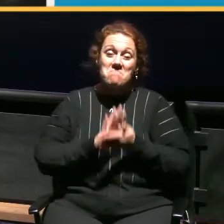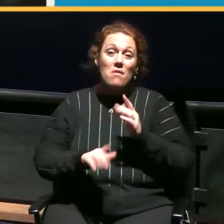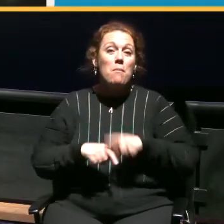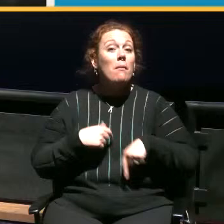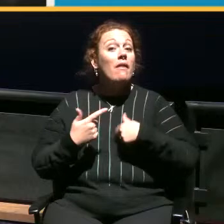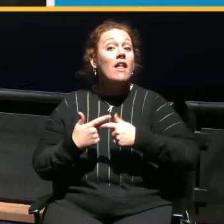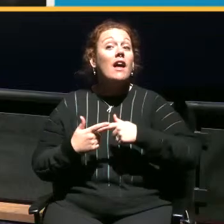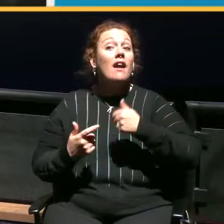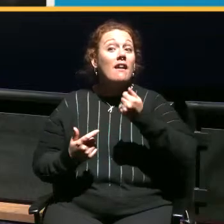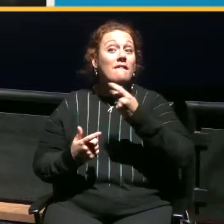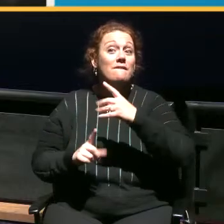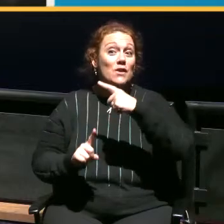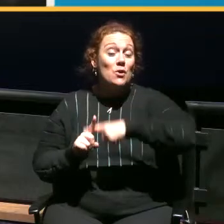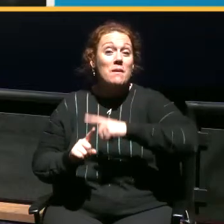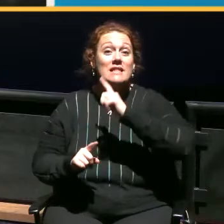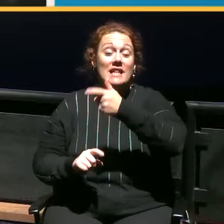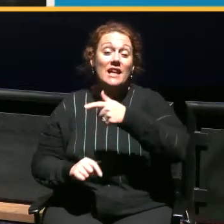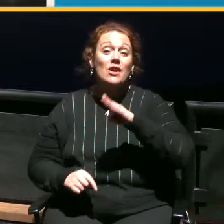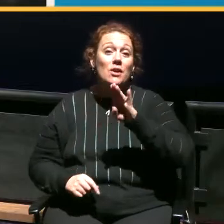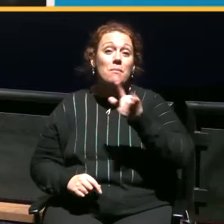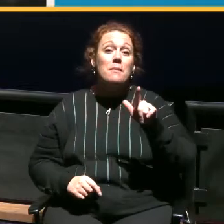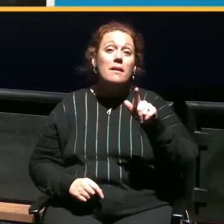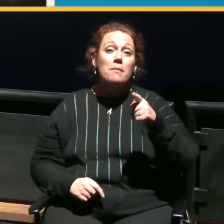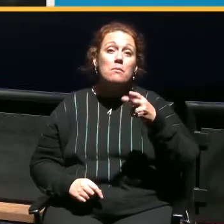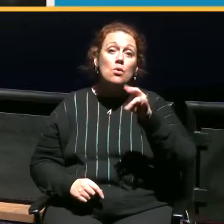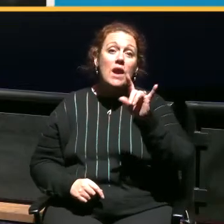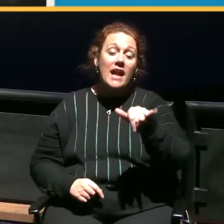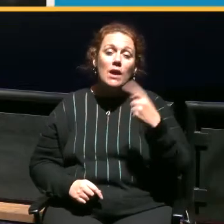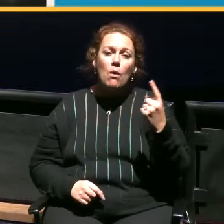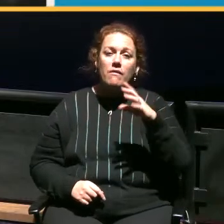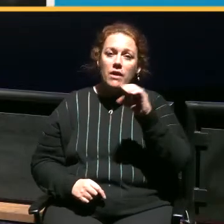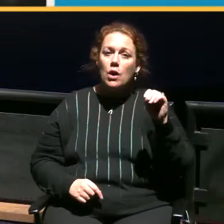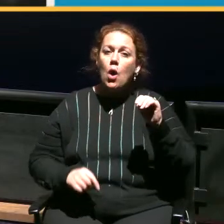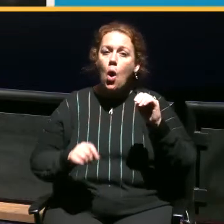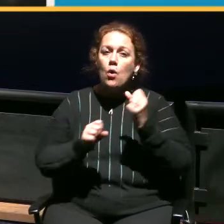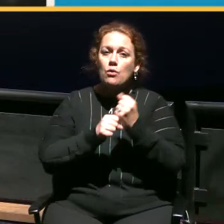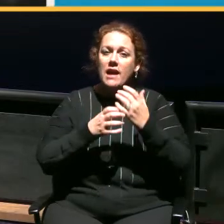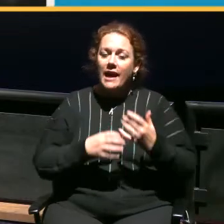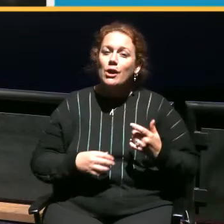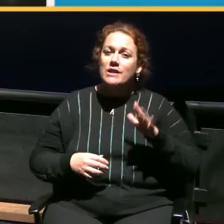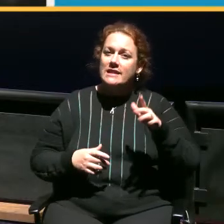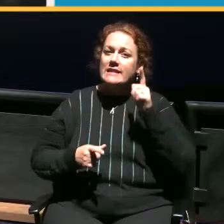few months later, Bill Prady, who's one of the co-creators, and has since become a very good friend of mine,